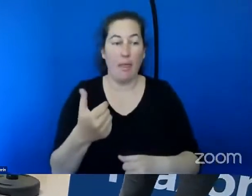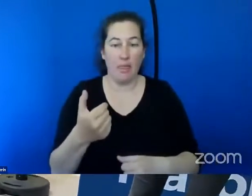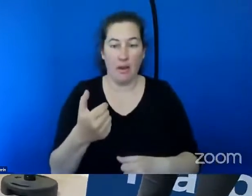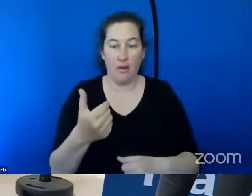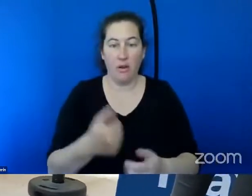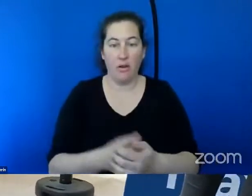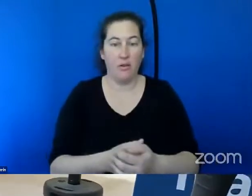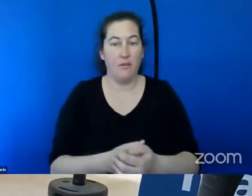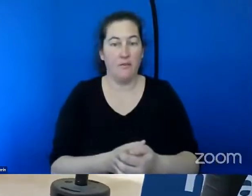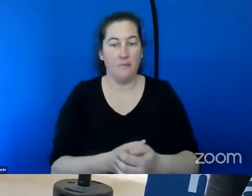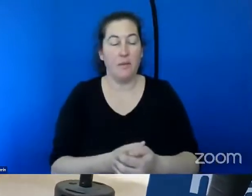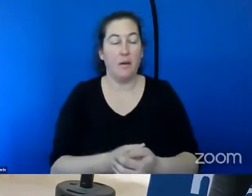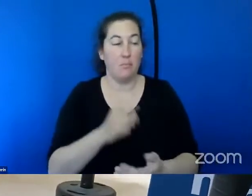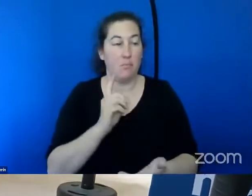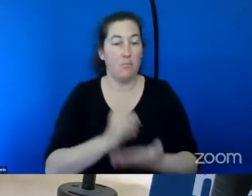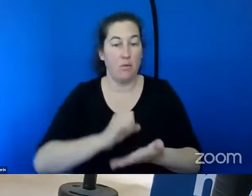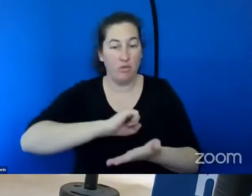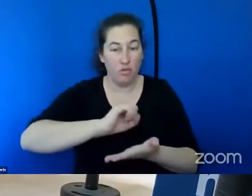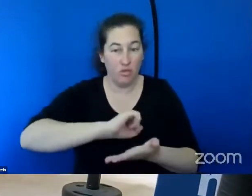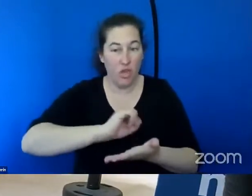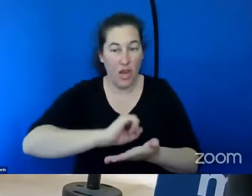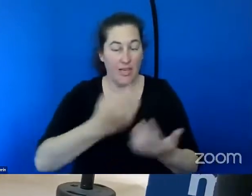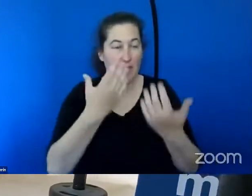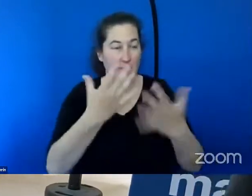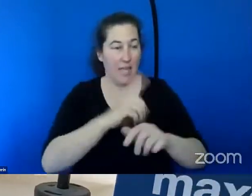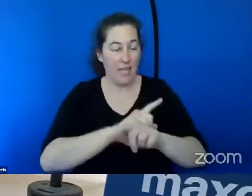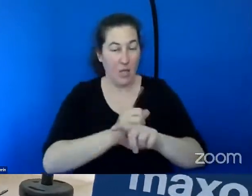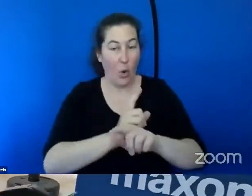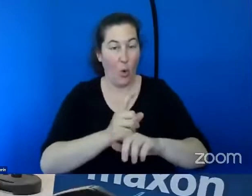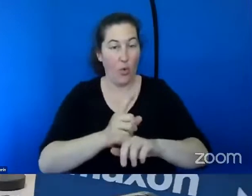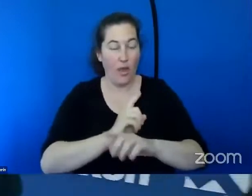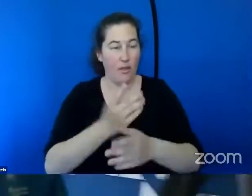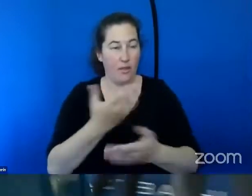has got the clock going against him. It's over.